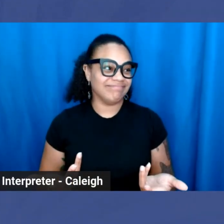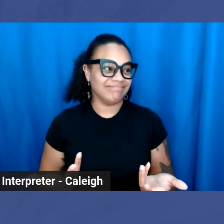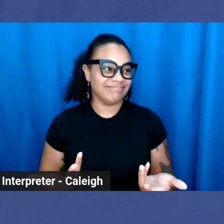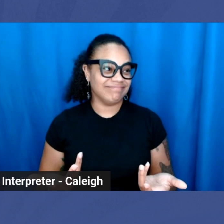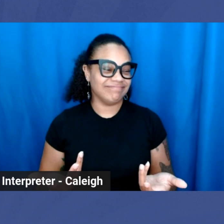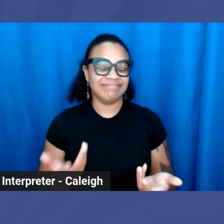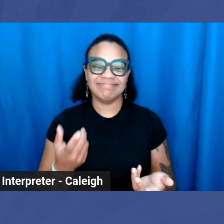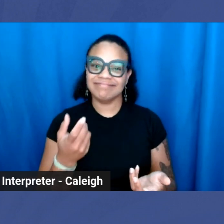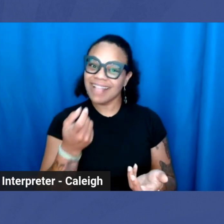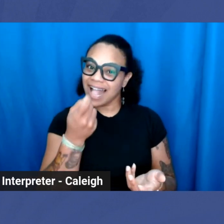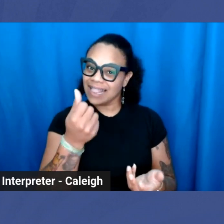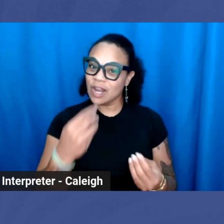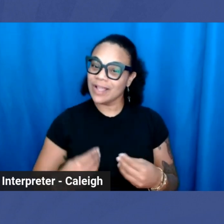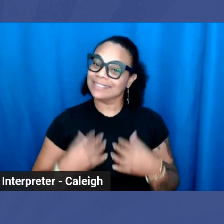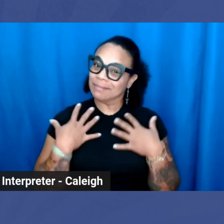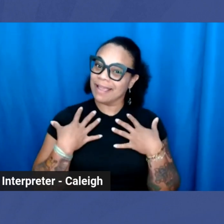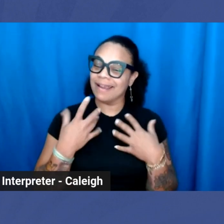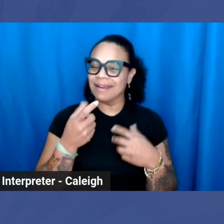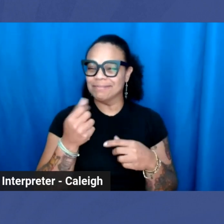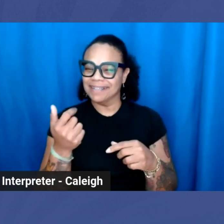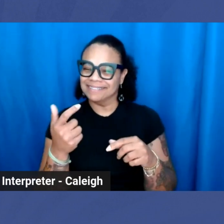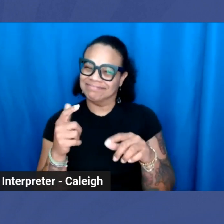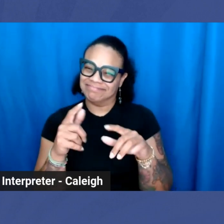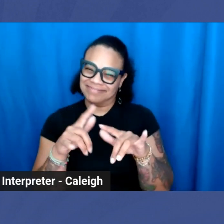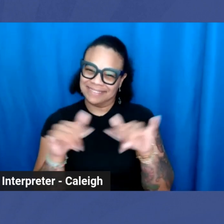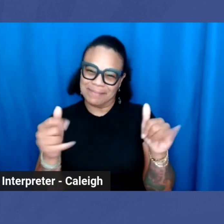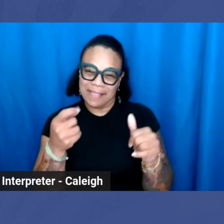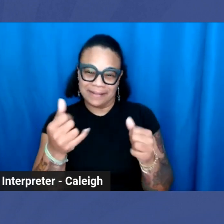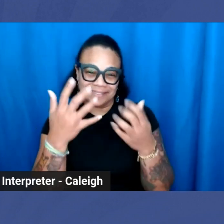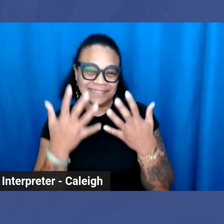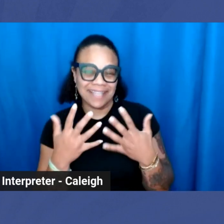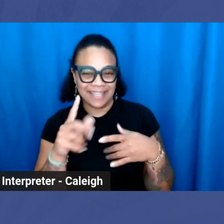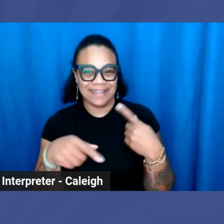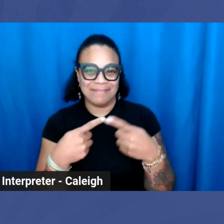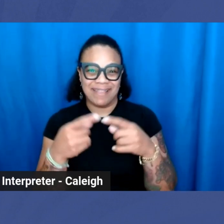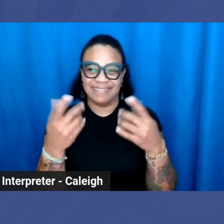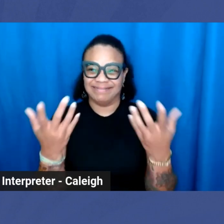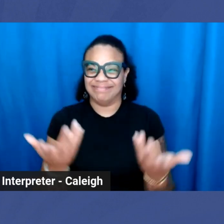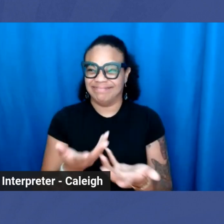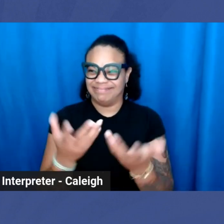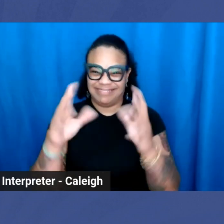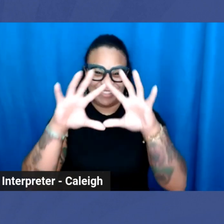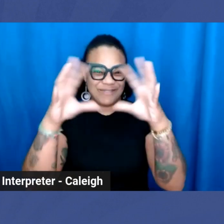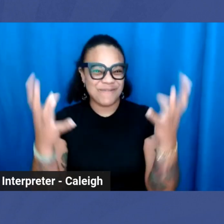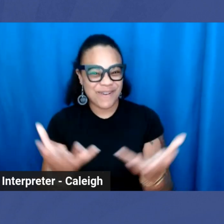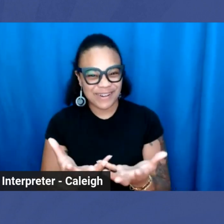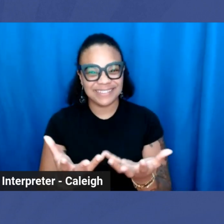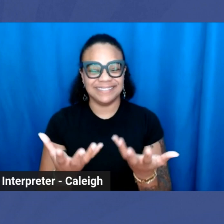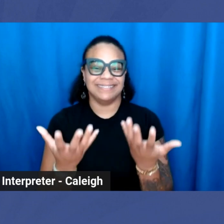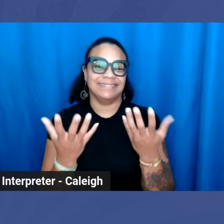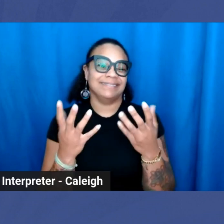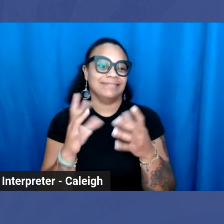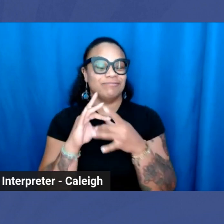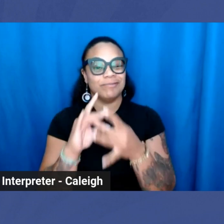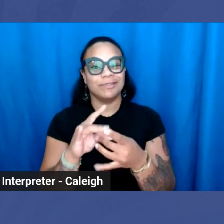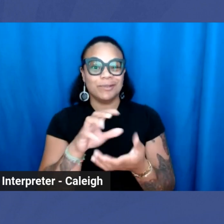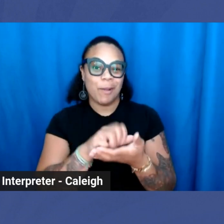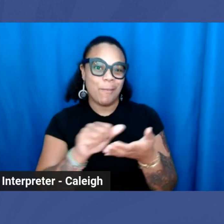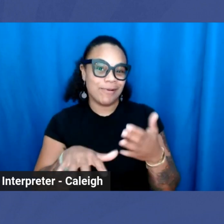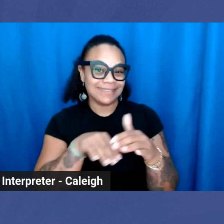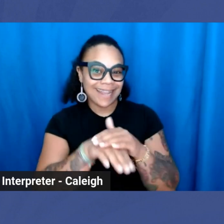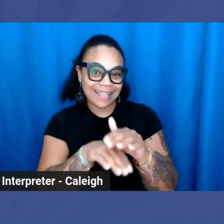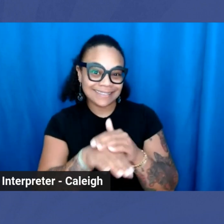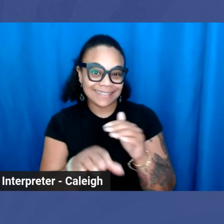little inspired and a little sad about sort of the state of the world when it comes to abortion access. But I